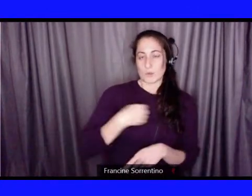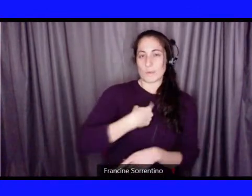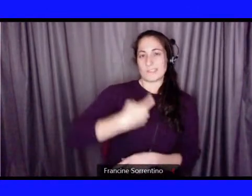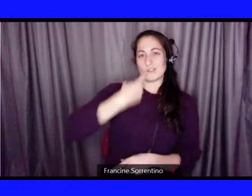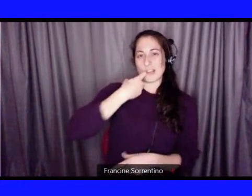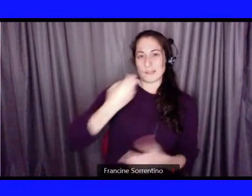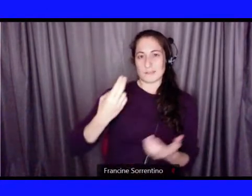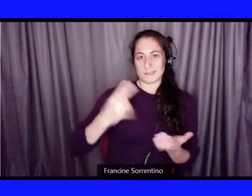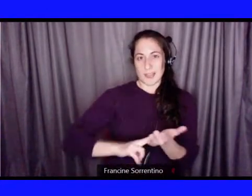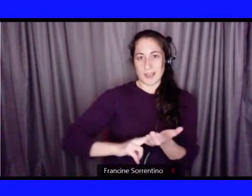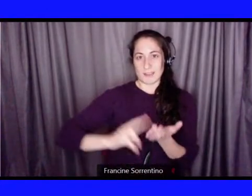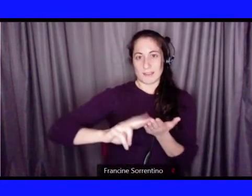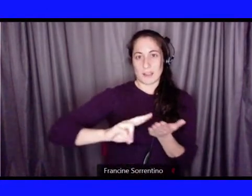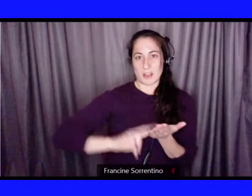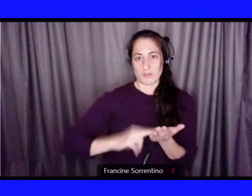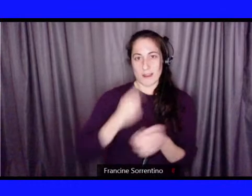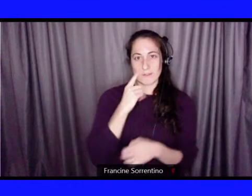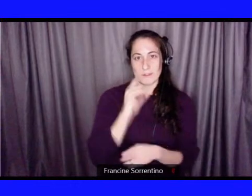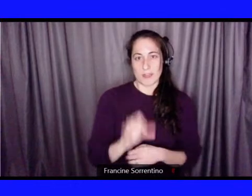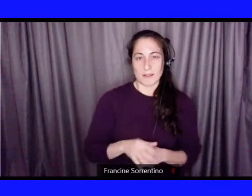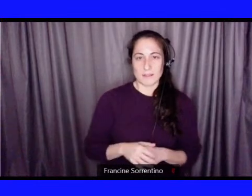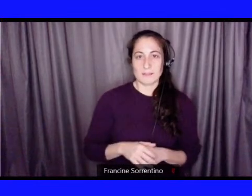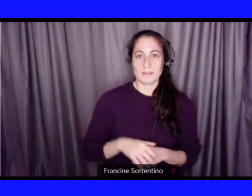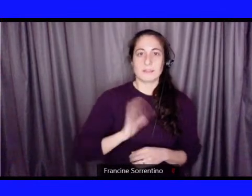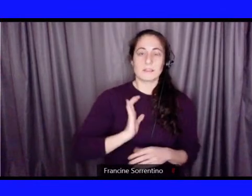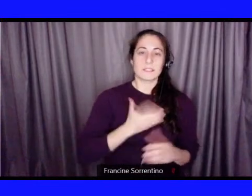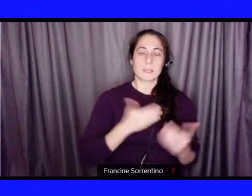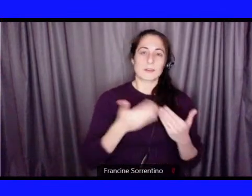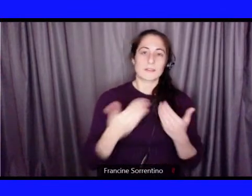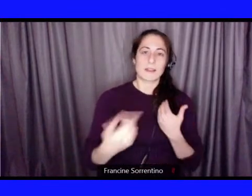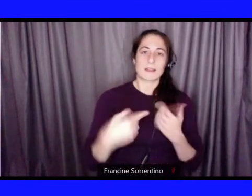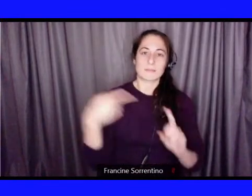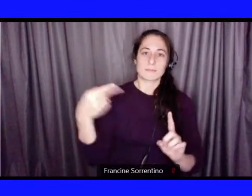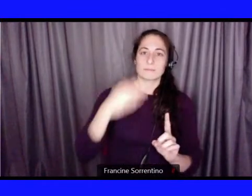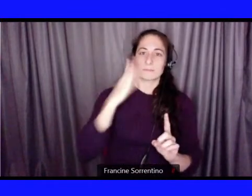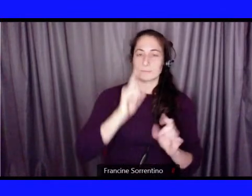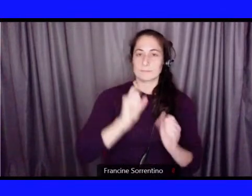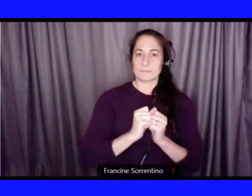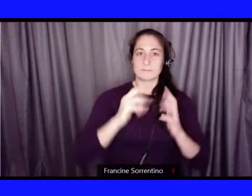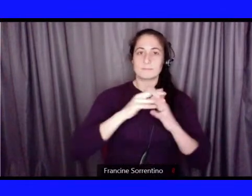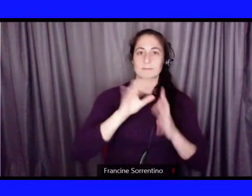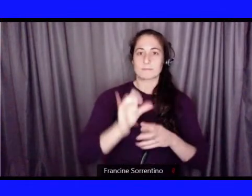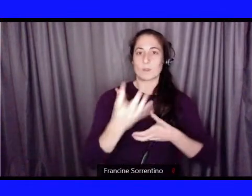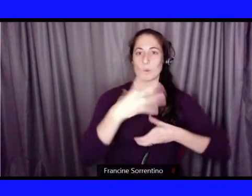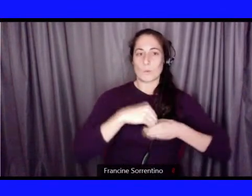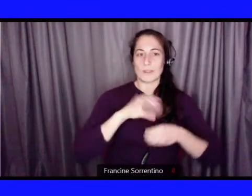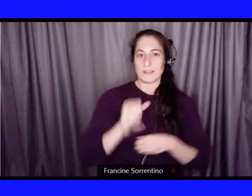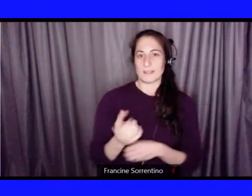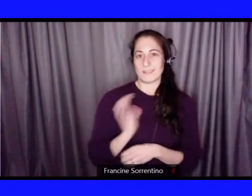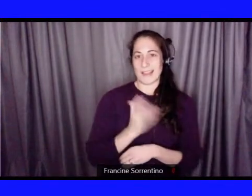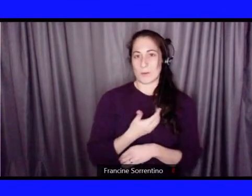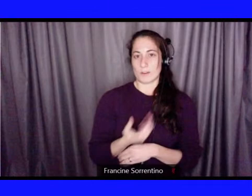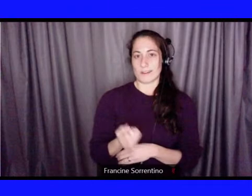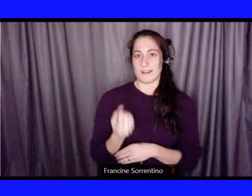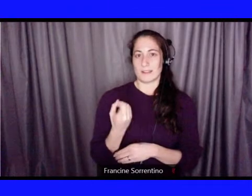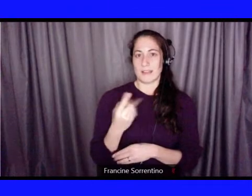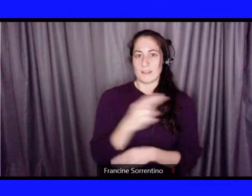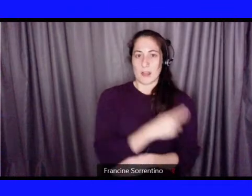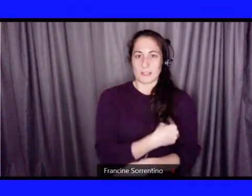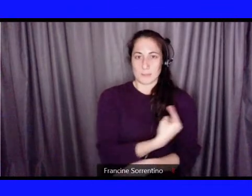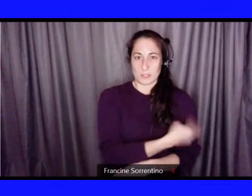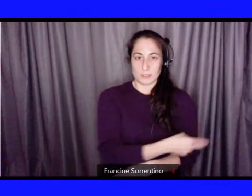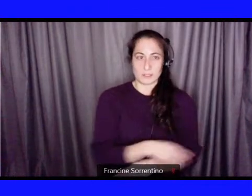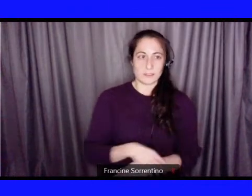hospitals, where Vizient's is probably a little bit more. Vizient's is more of the